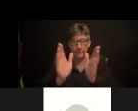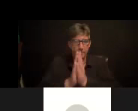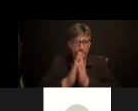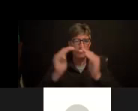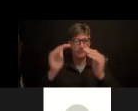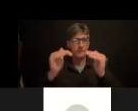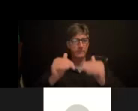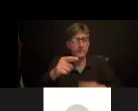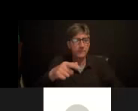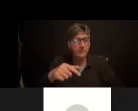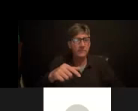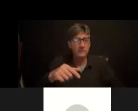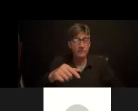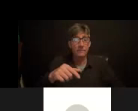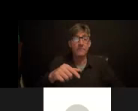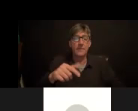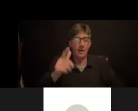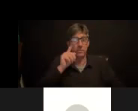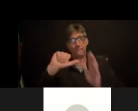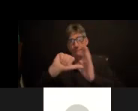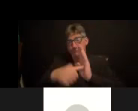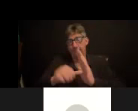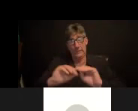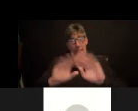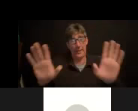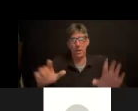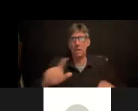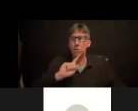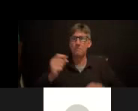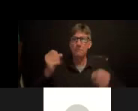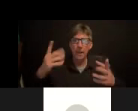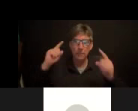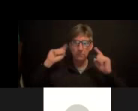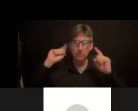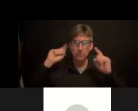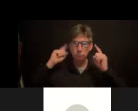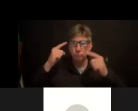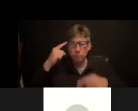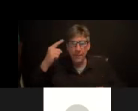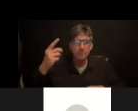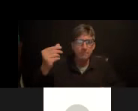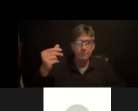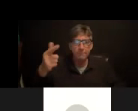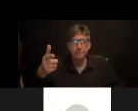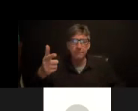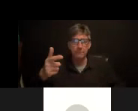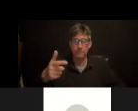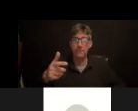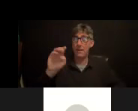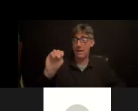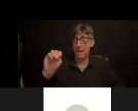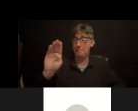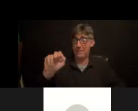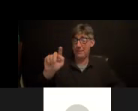And then to call it out explicitly, because I know this may be top of mind for many of the people here tonight, the MBTA, after